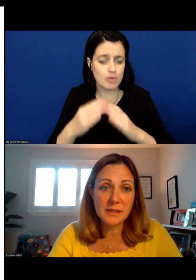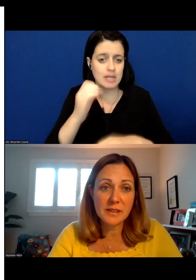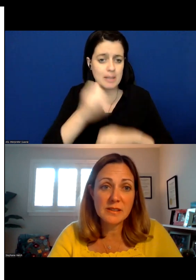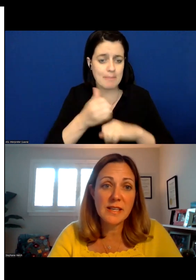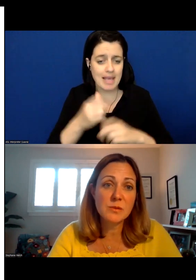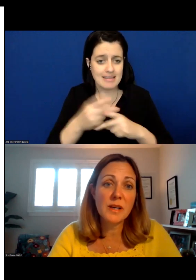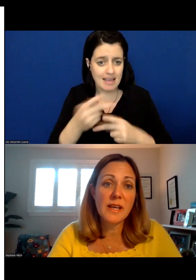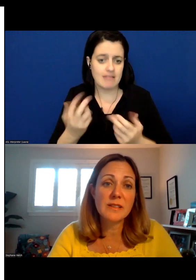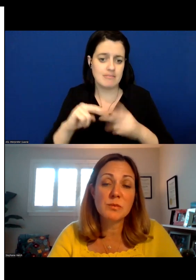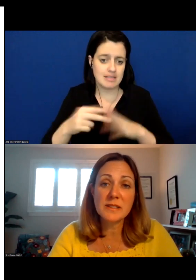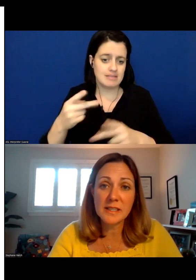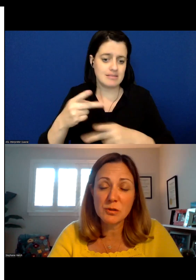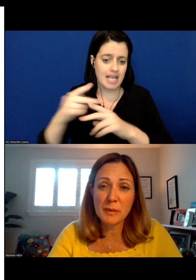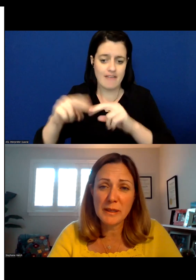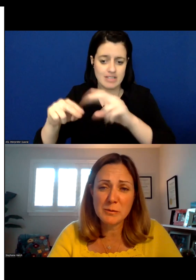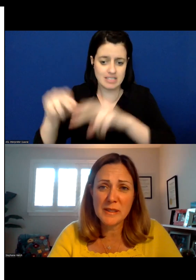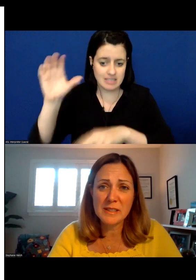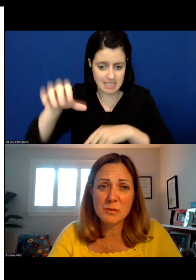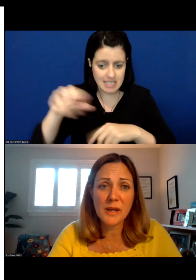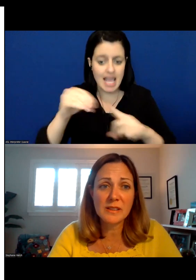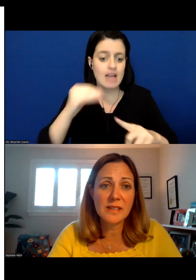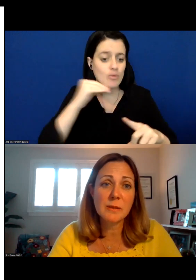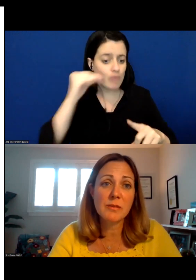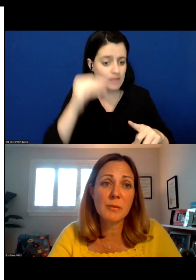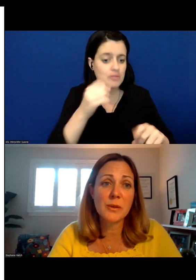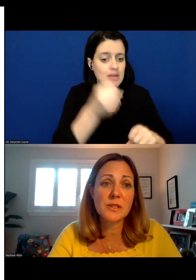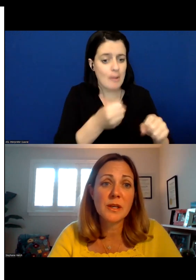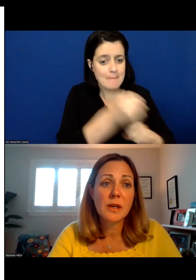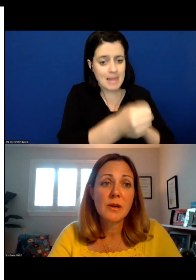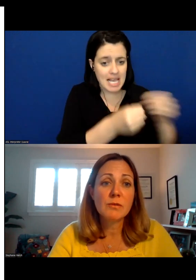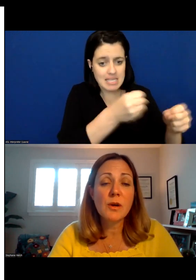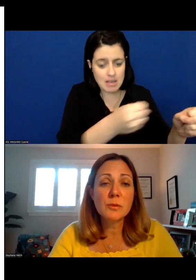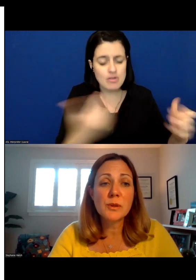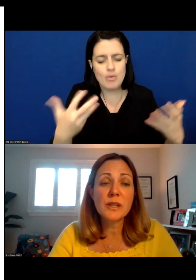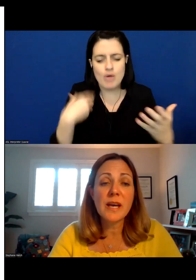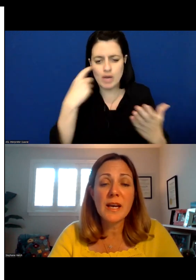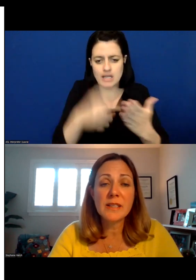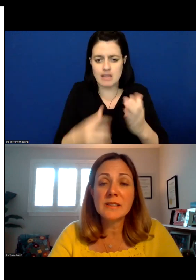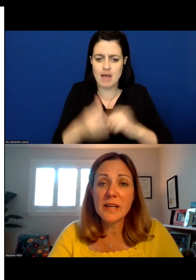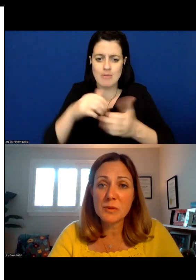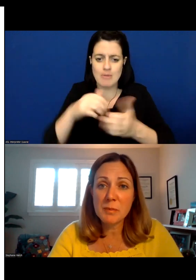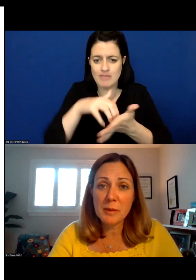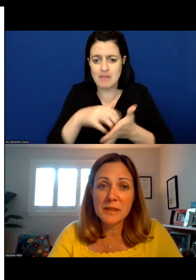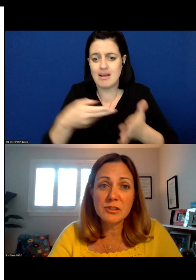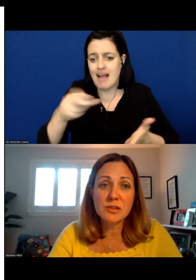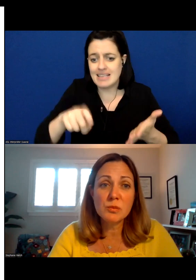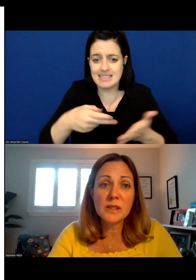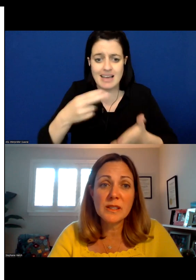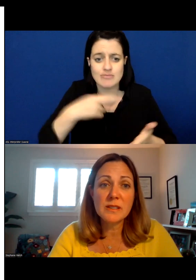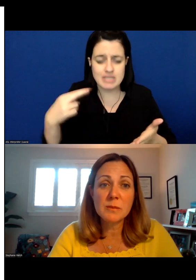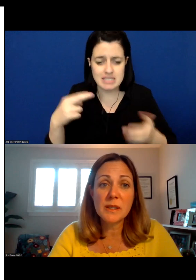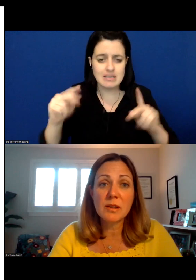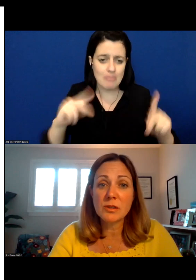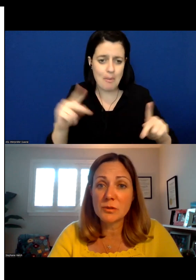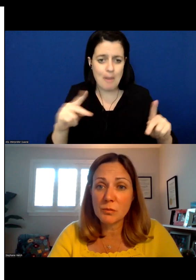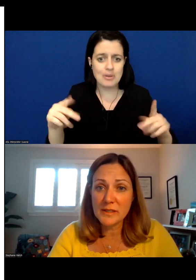care facilities, as well as residential placements, as we recognize some of our most vulnerable and high needs, high risk populations really